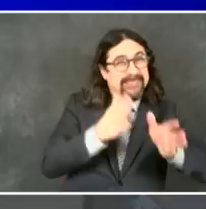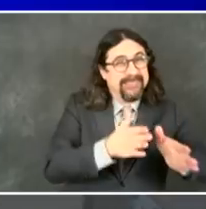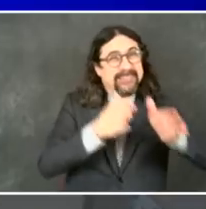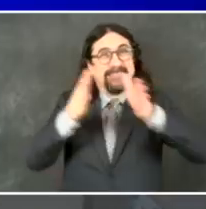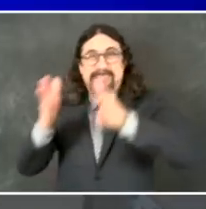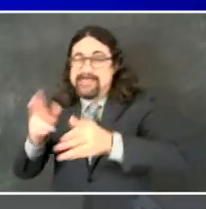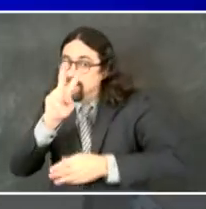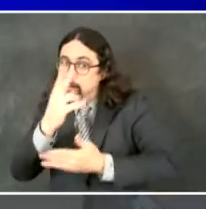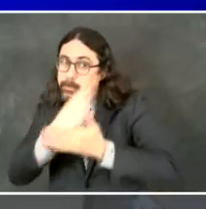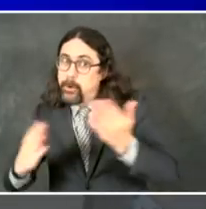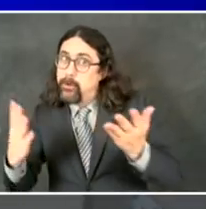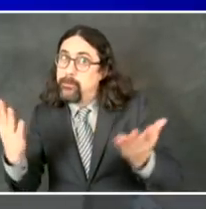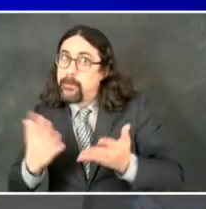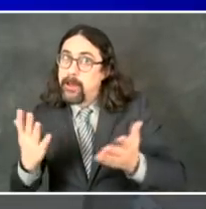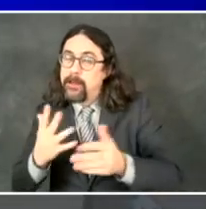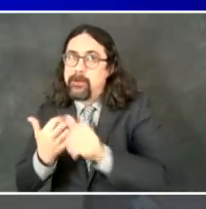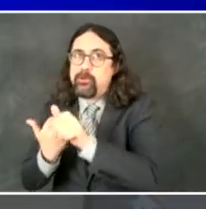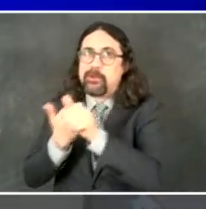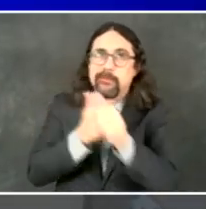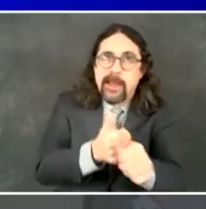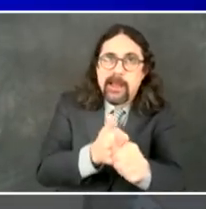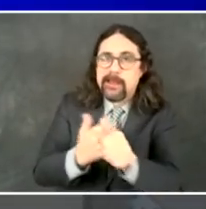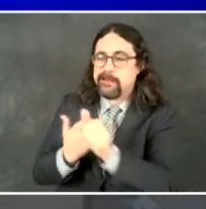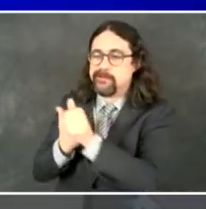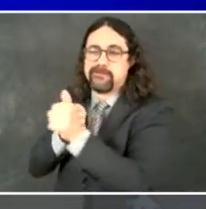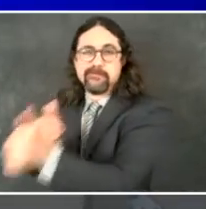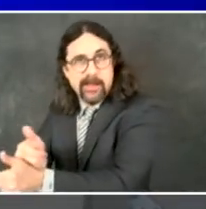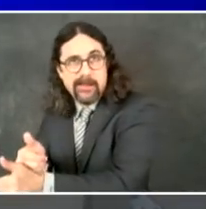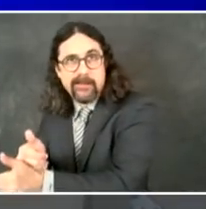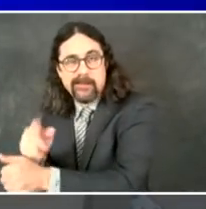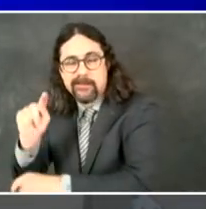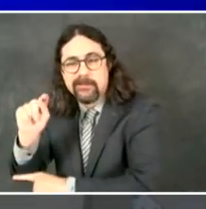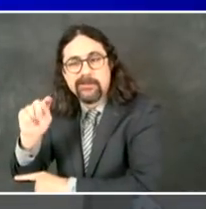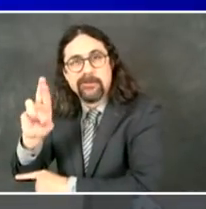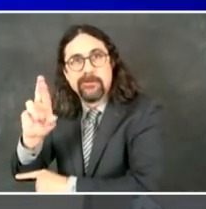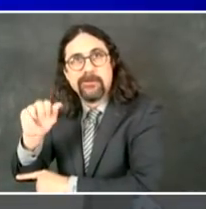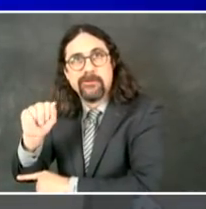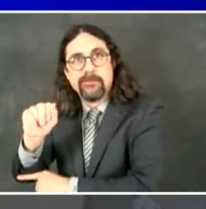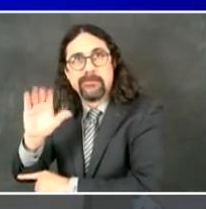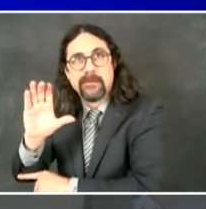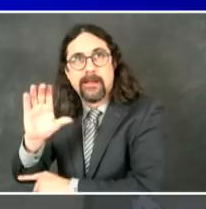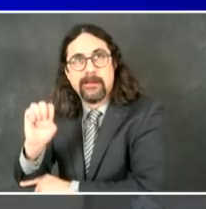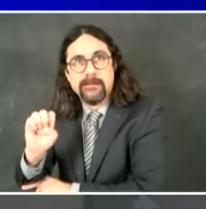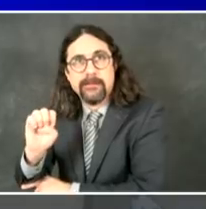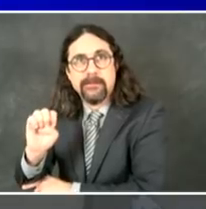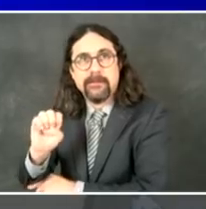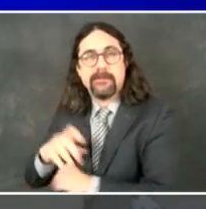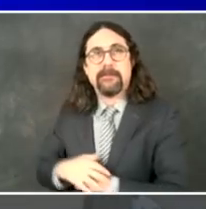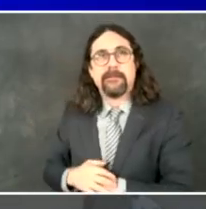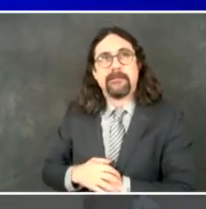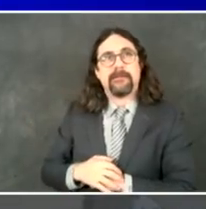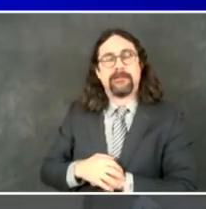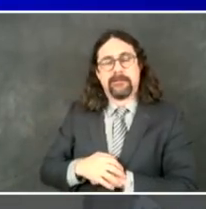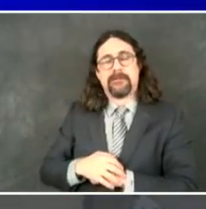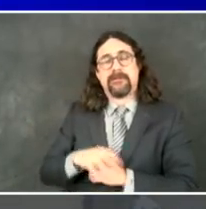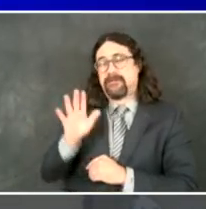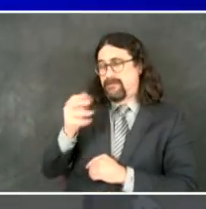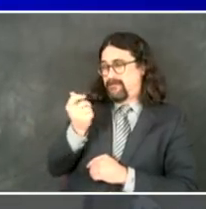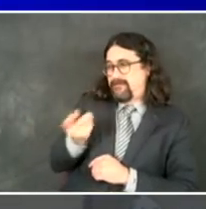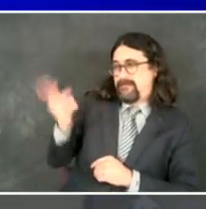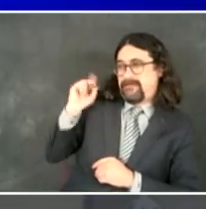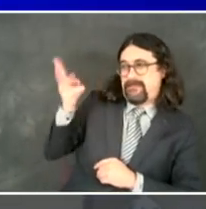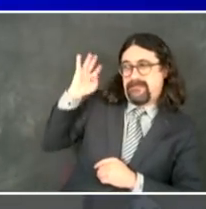to do the contact tracing. We were trying to save lives, protect hospitals, deal with the most basic needs of people, but we couldn't build a